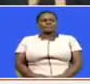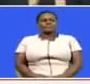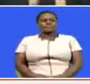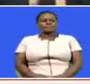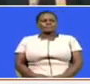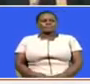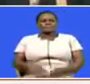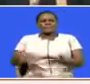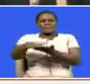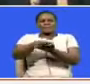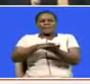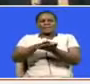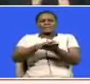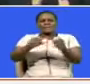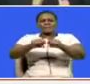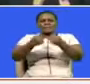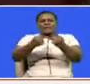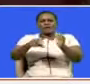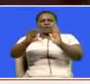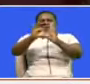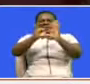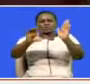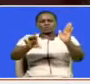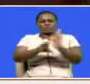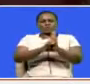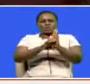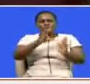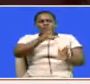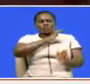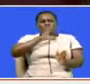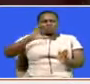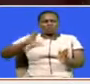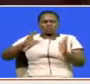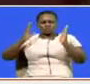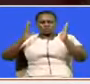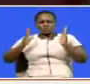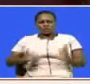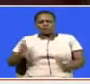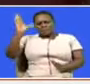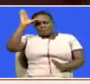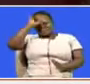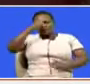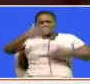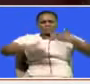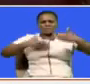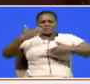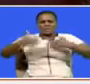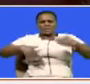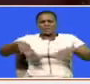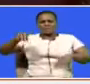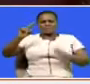kwa misingi ya ukiukaji mkubwa wa katiba. Commissioners grossly misconducted themselves by A,